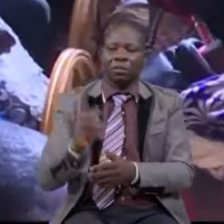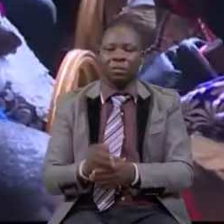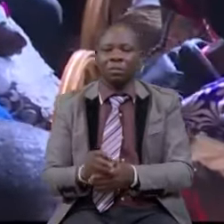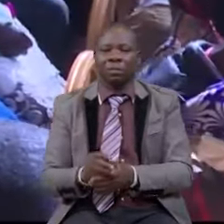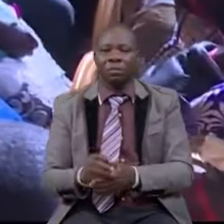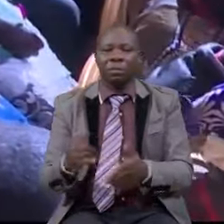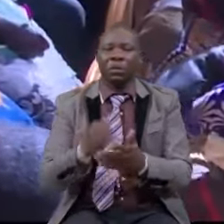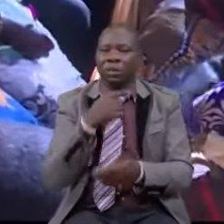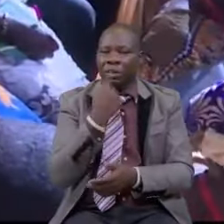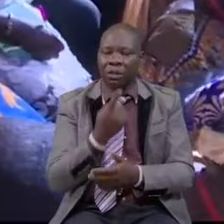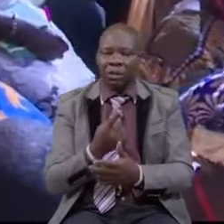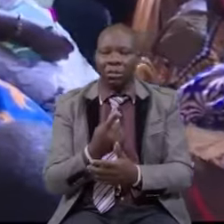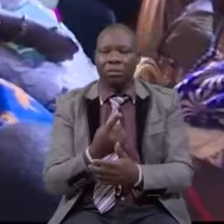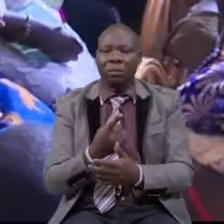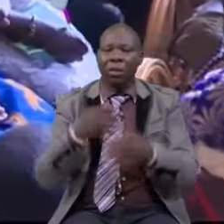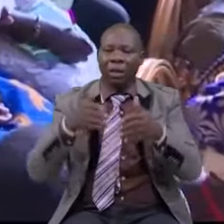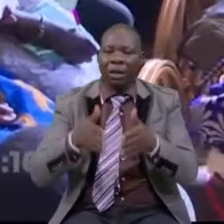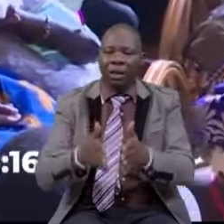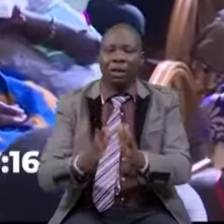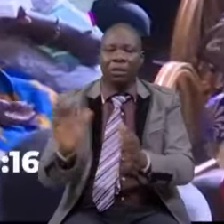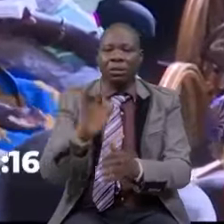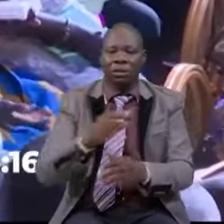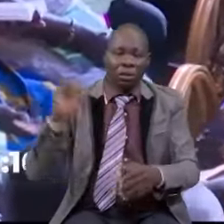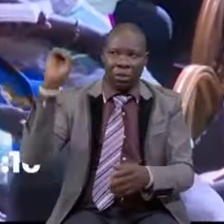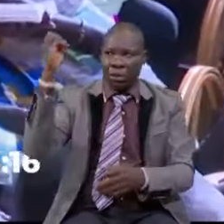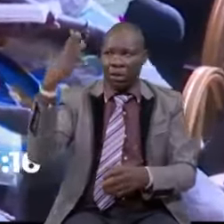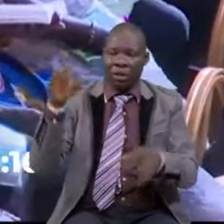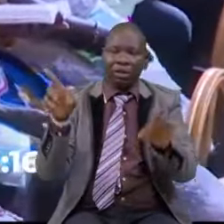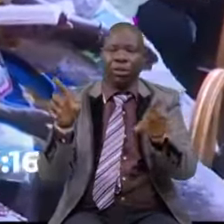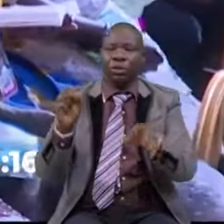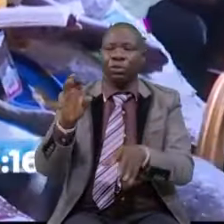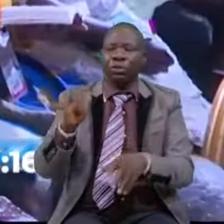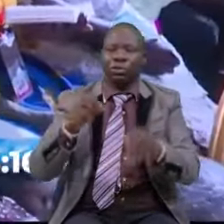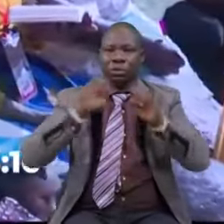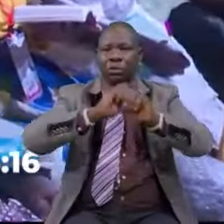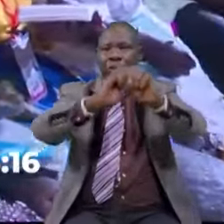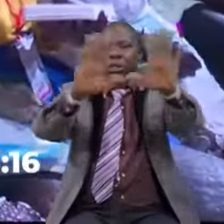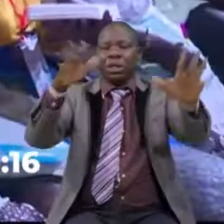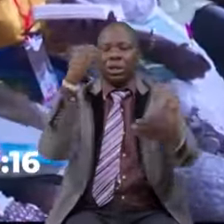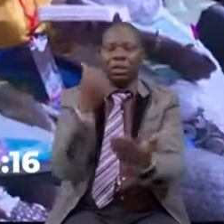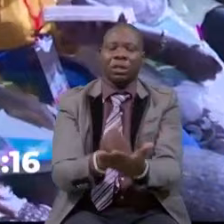it says, let your light so shine. Amen.